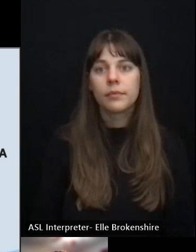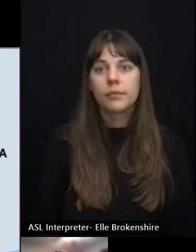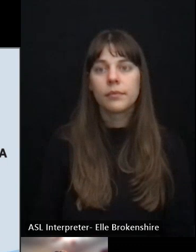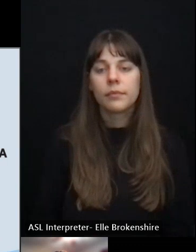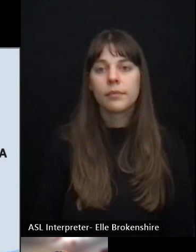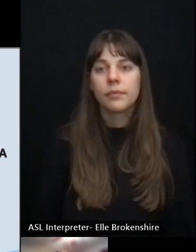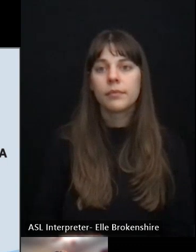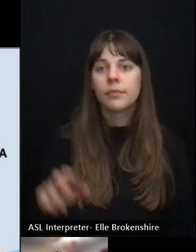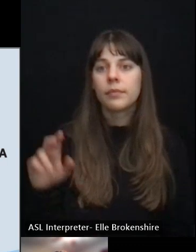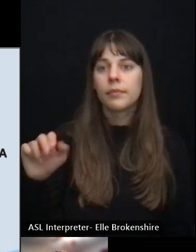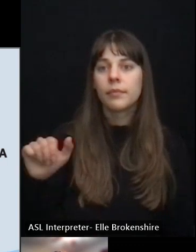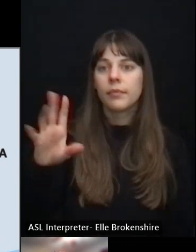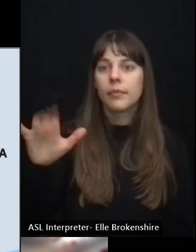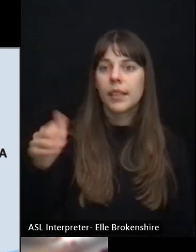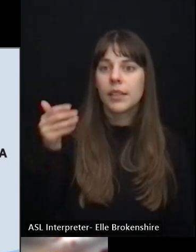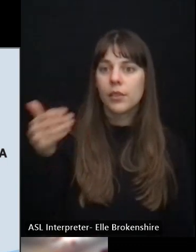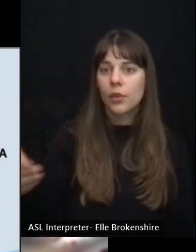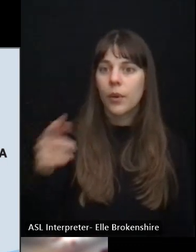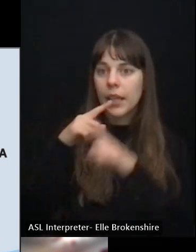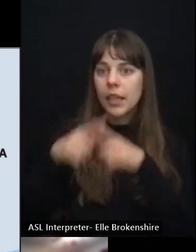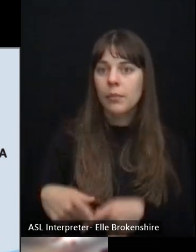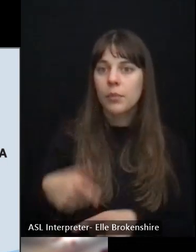Nancy, you can go ahead and unmute yourself.